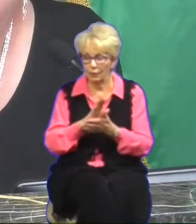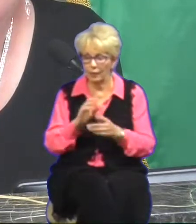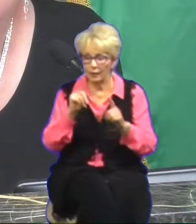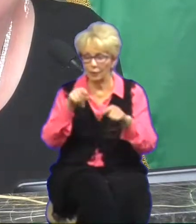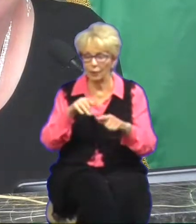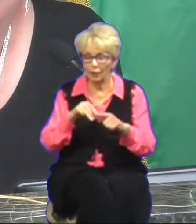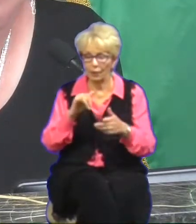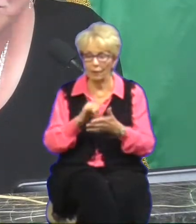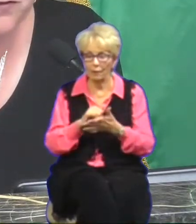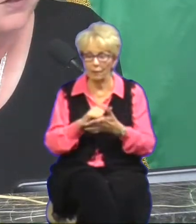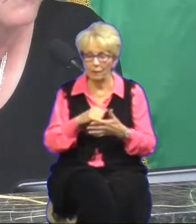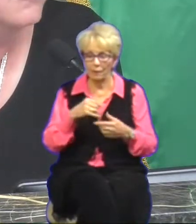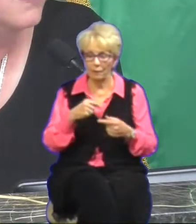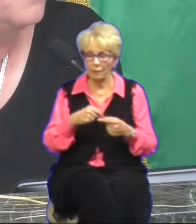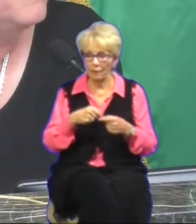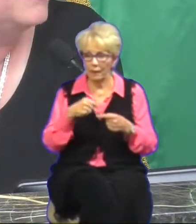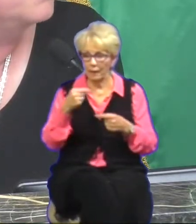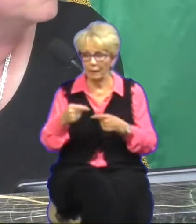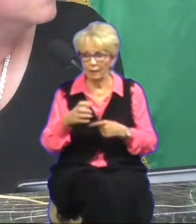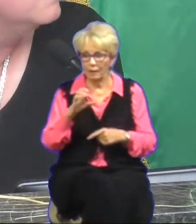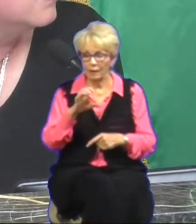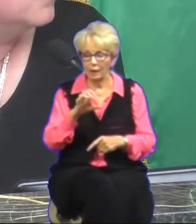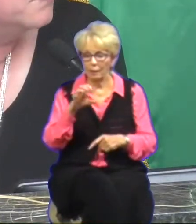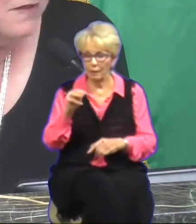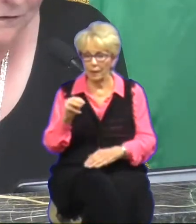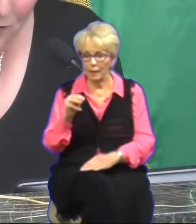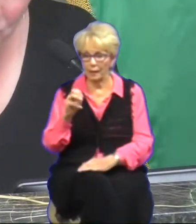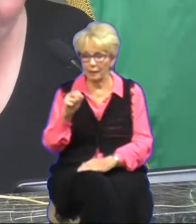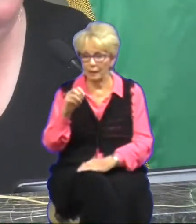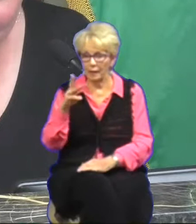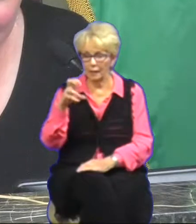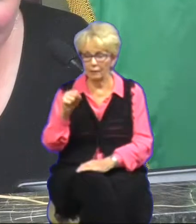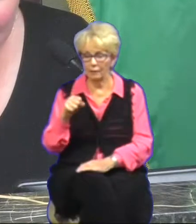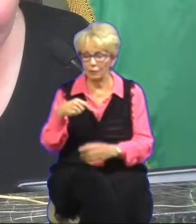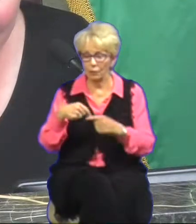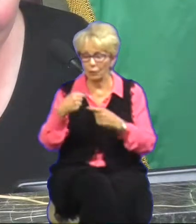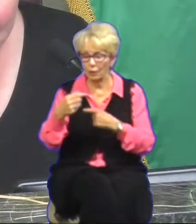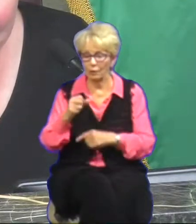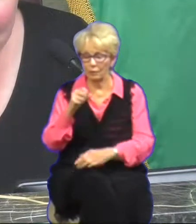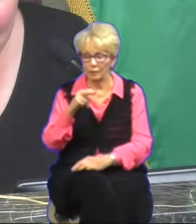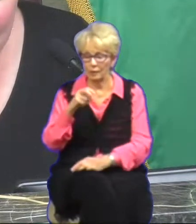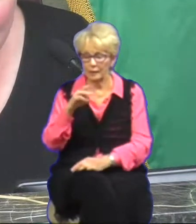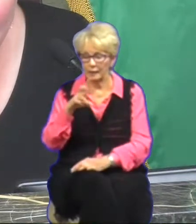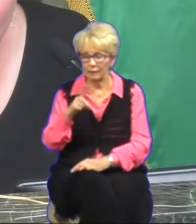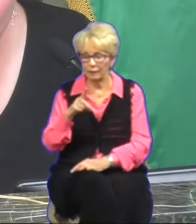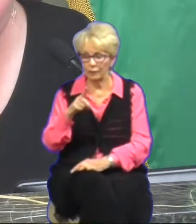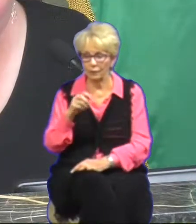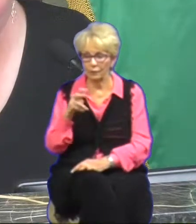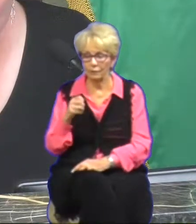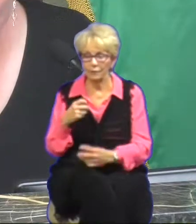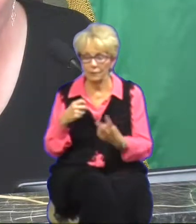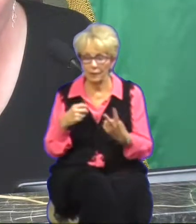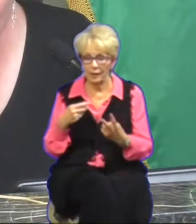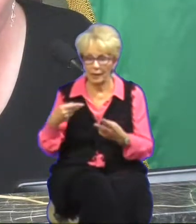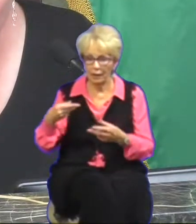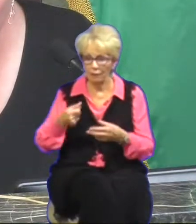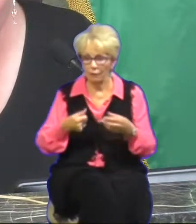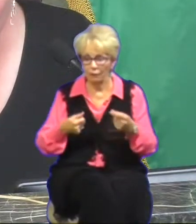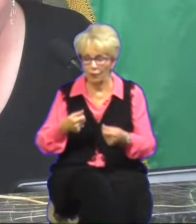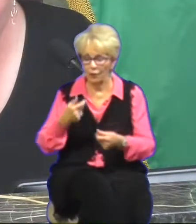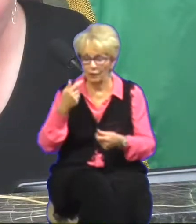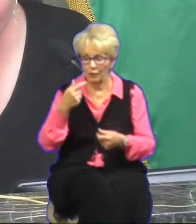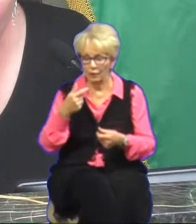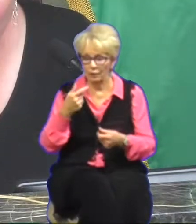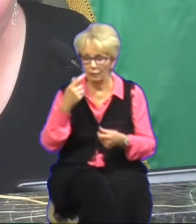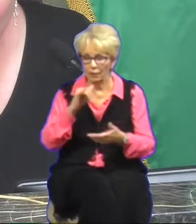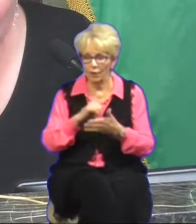to a crossing across from Catawba Meadows across Sanford Drive. Two funding sources for